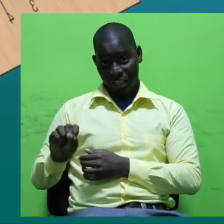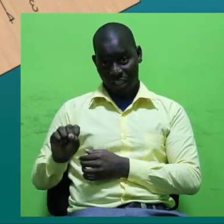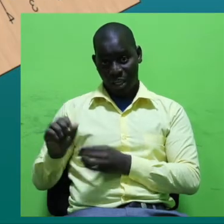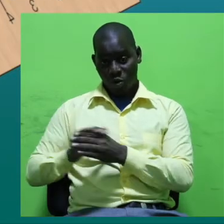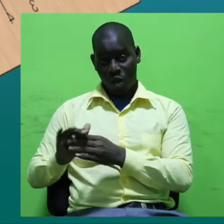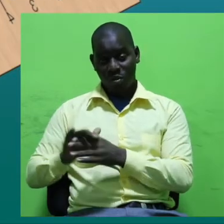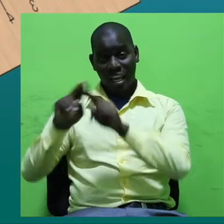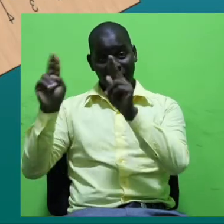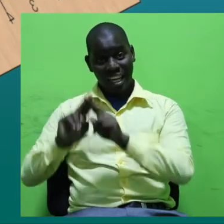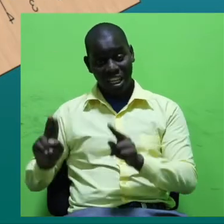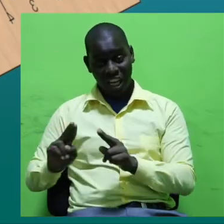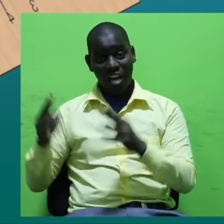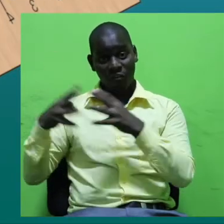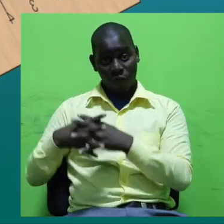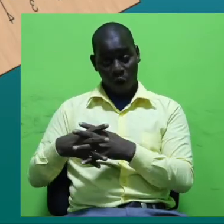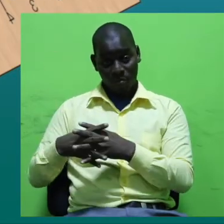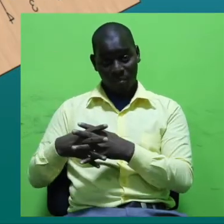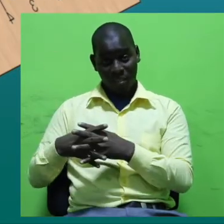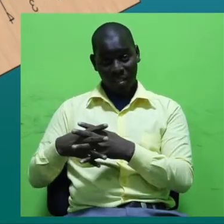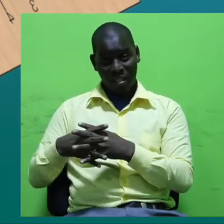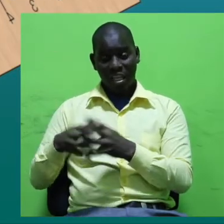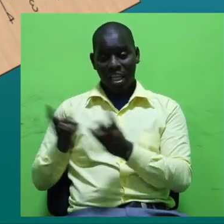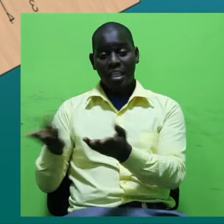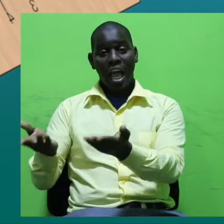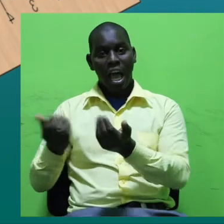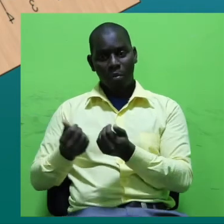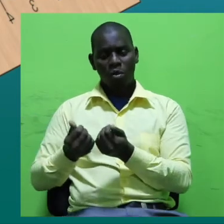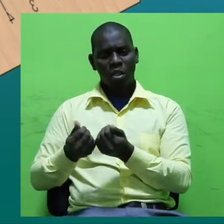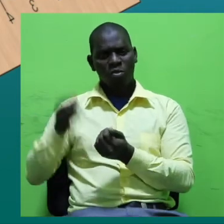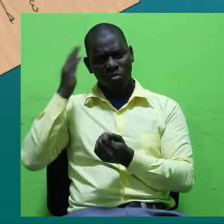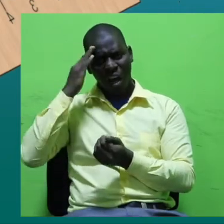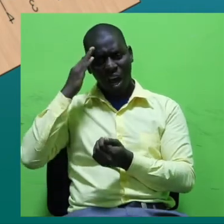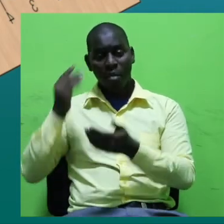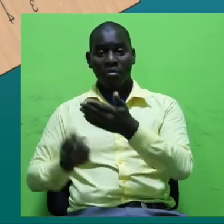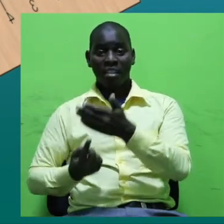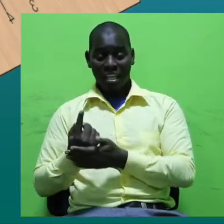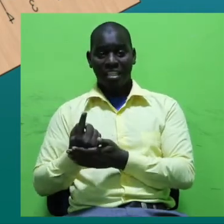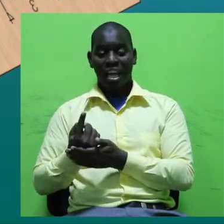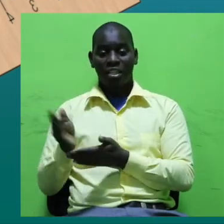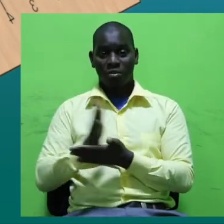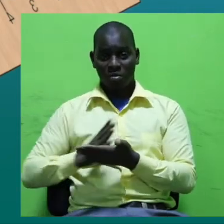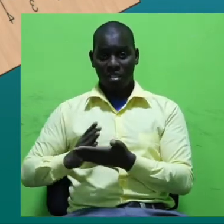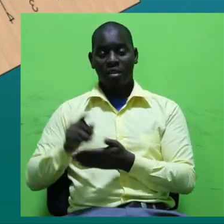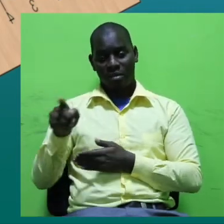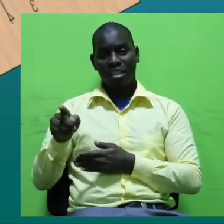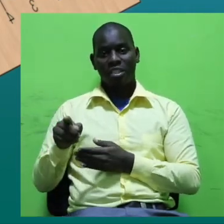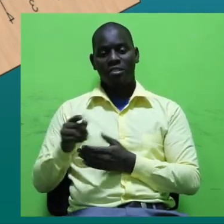centimeters. So 20 meters is equal to 20 times 100, equal to 2,000